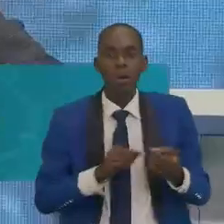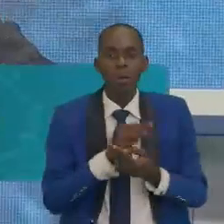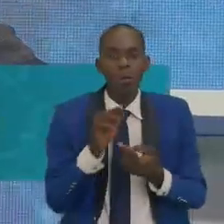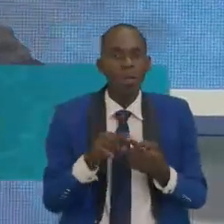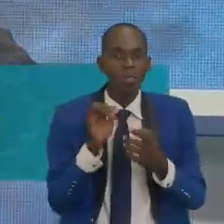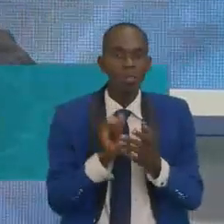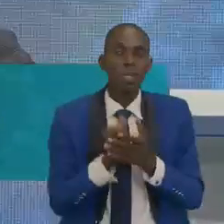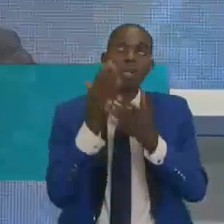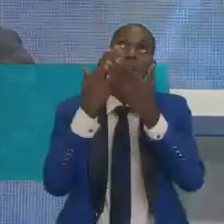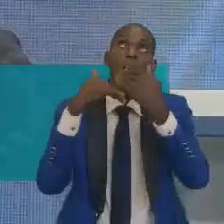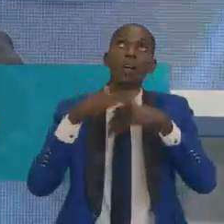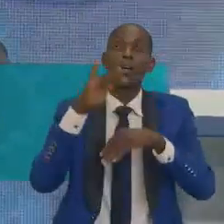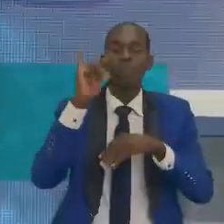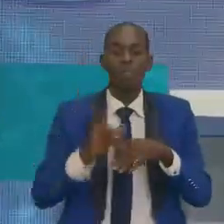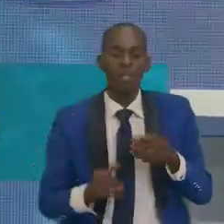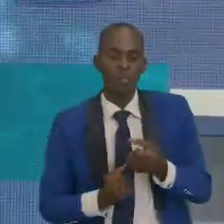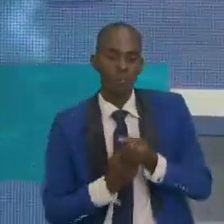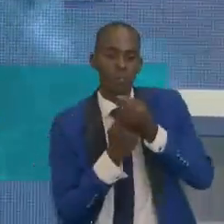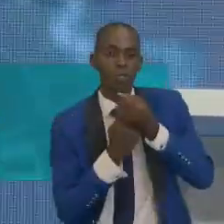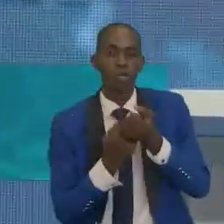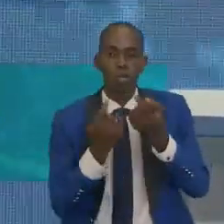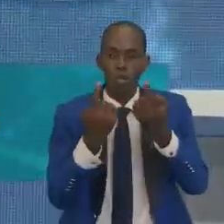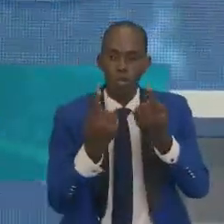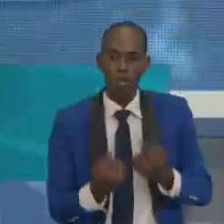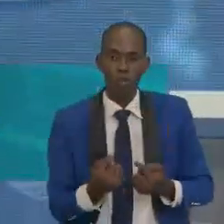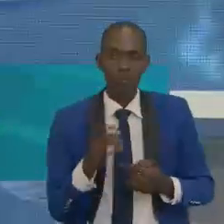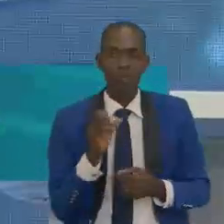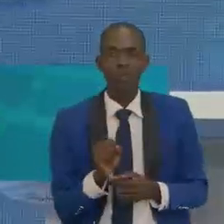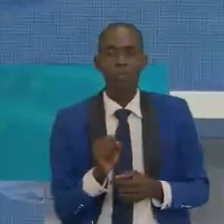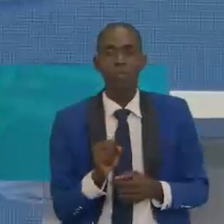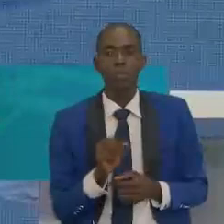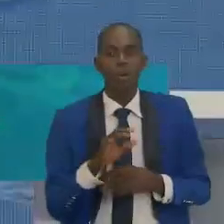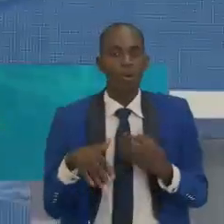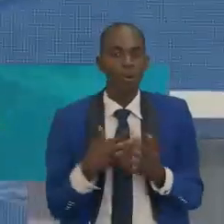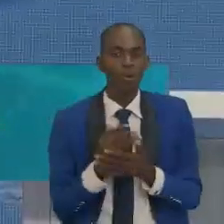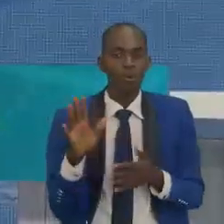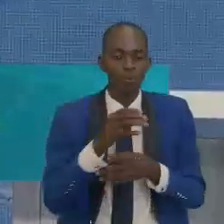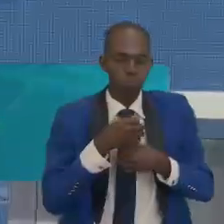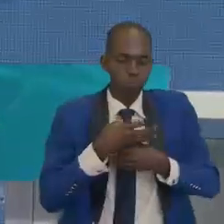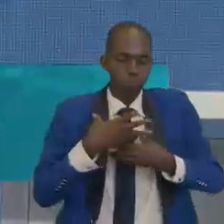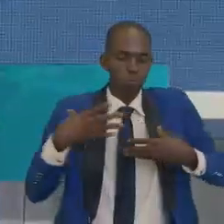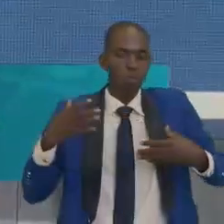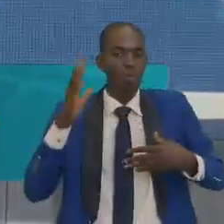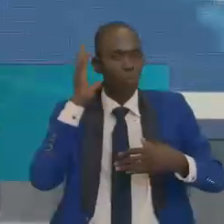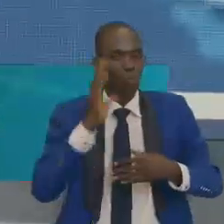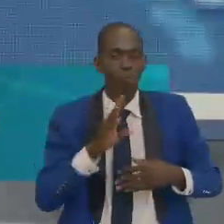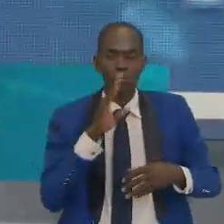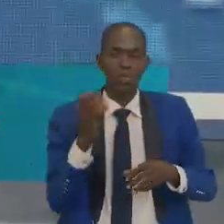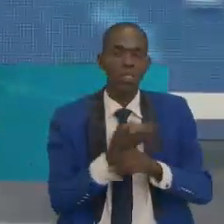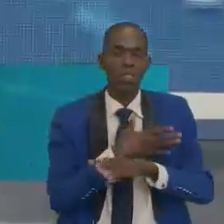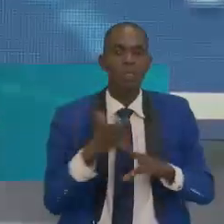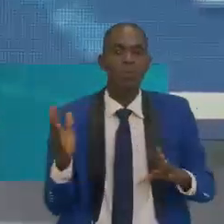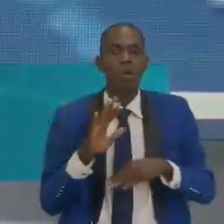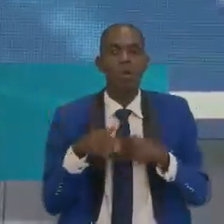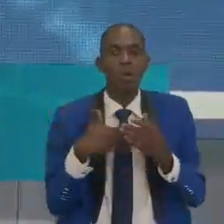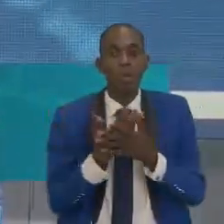heavenly assistant comes, all the swelling will vanish away. All